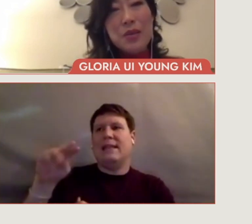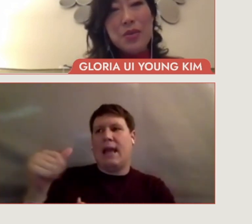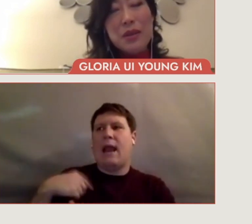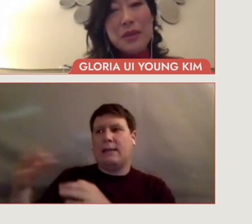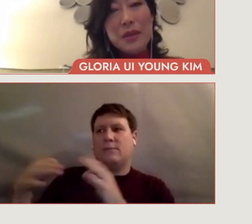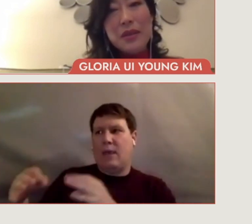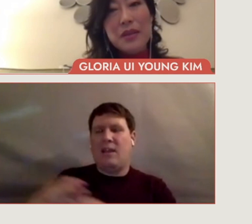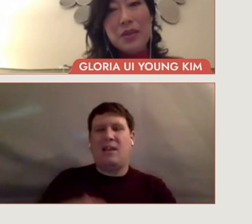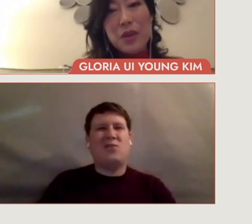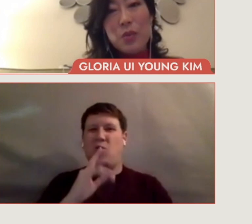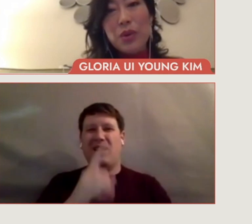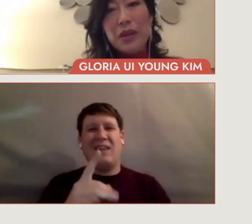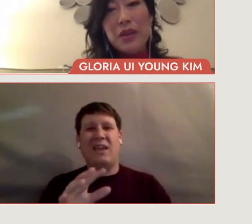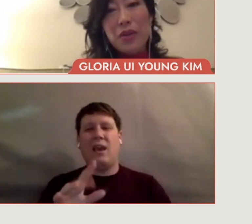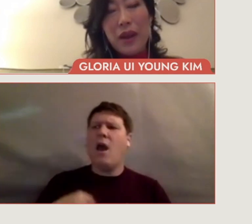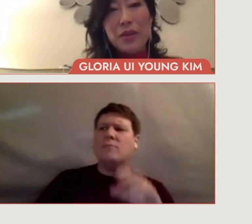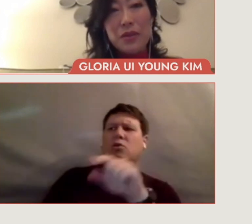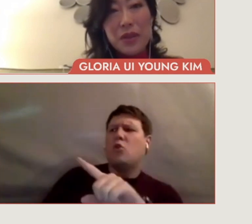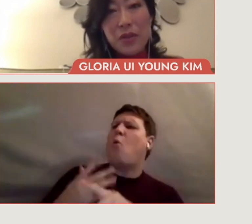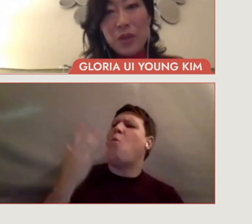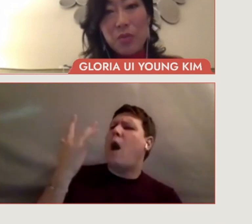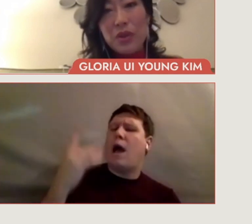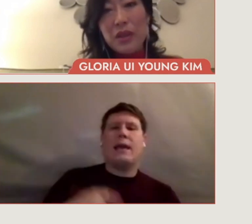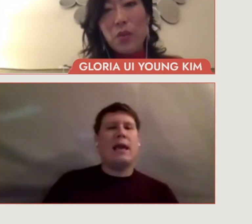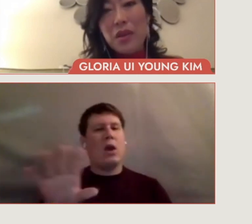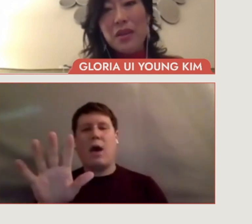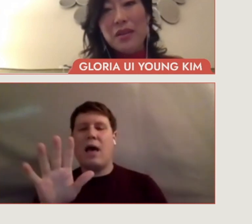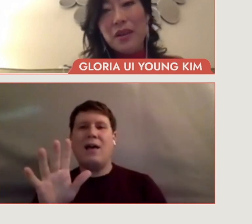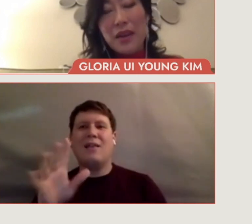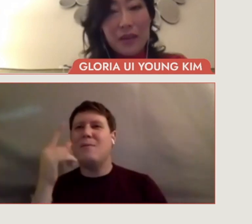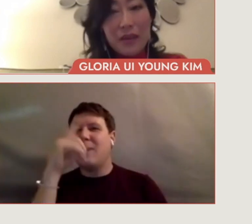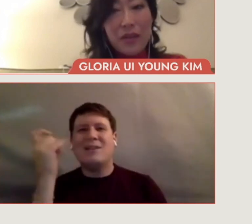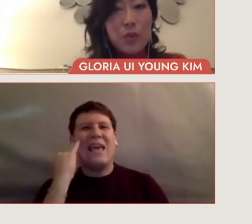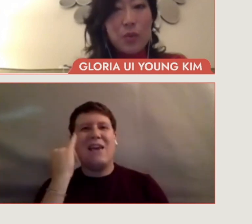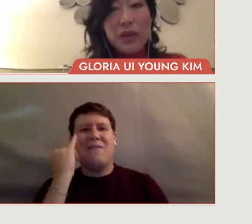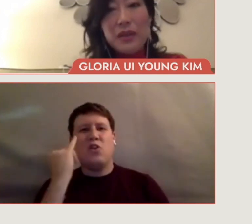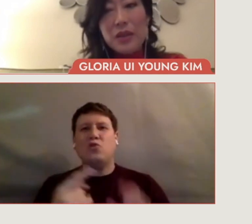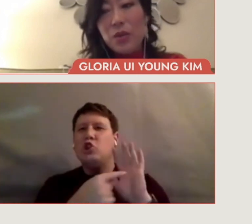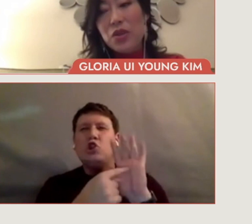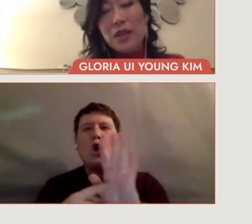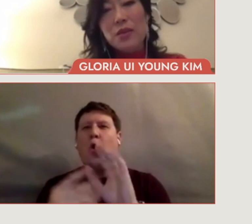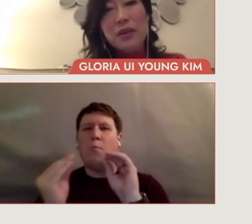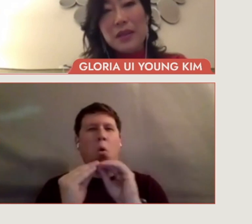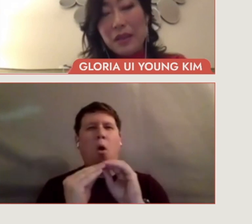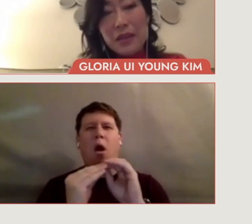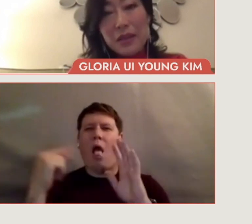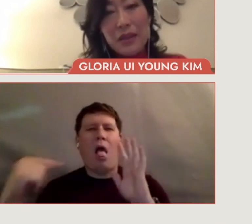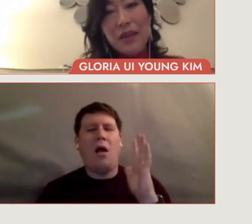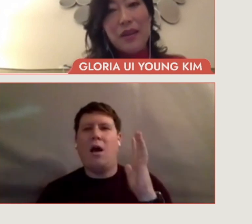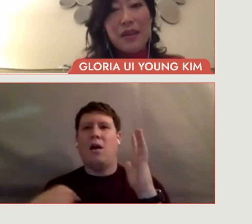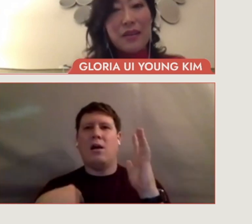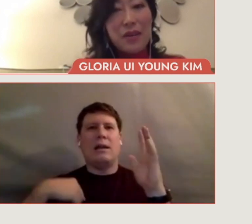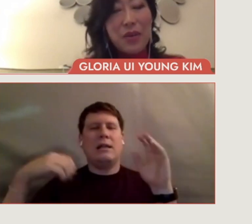it's gratuitous, and you're exploiting your actors and you're exploiting women, I think. You're exploiting these situations. I don't think it's